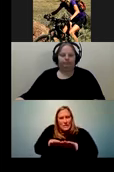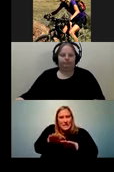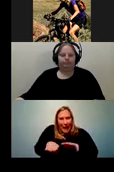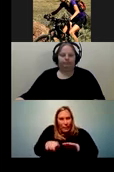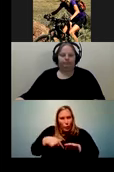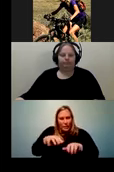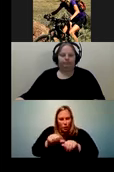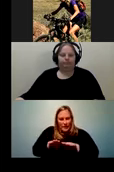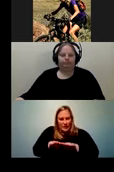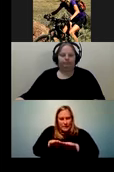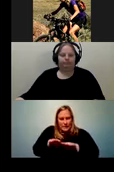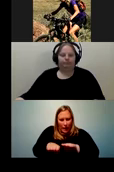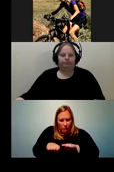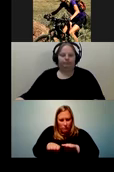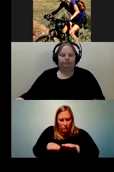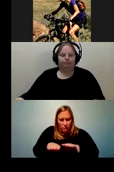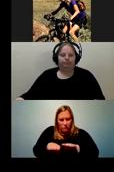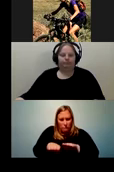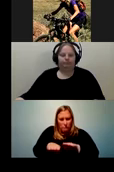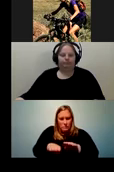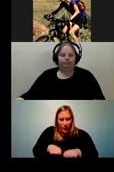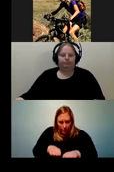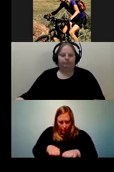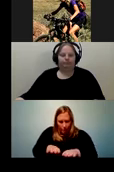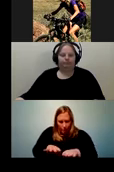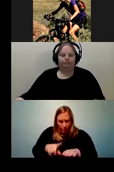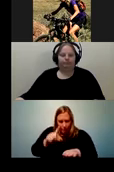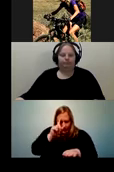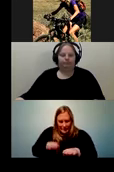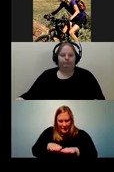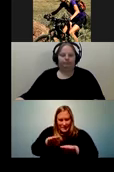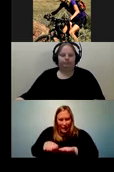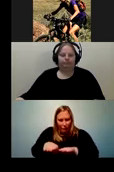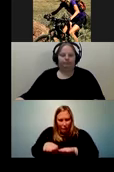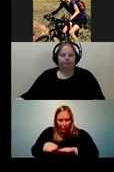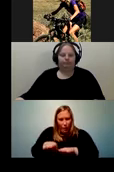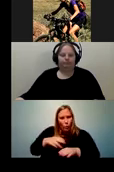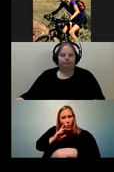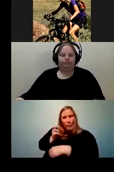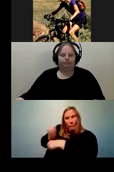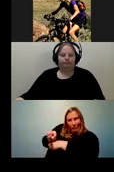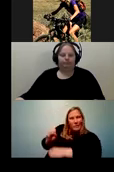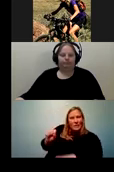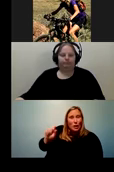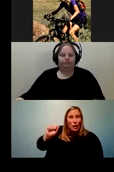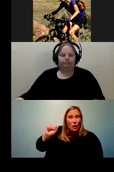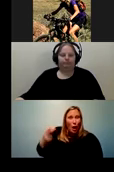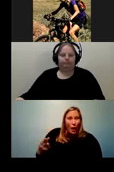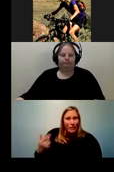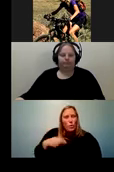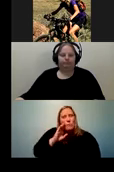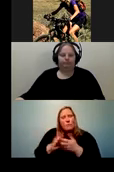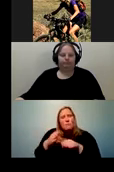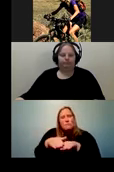We'd be given the sloth a run for its money as far as how slow we'd be moving. So our conscious brains are incredibly helpful and